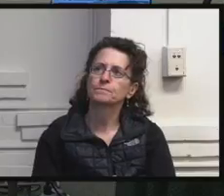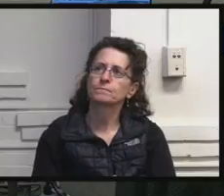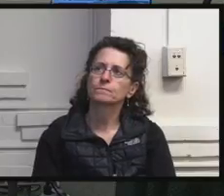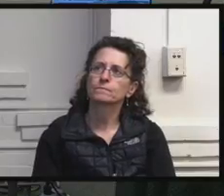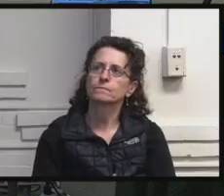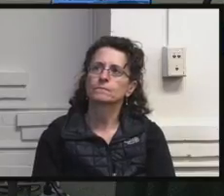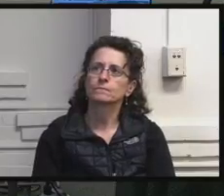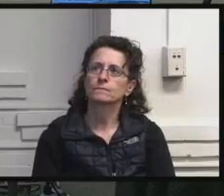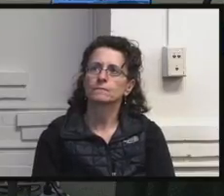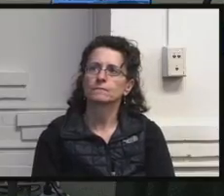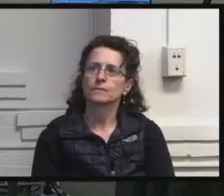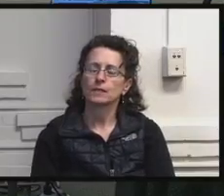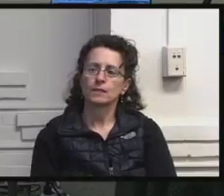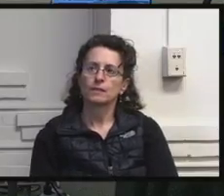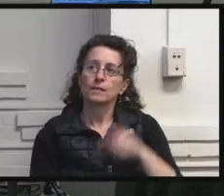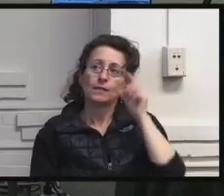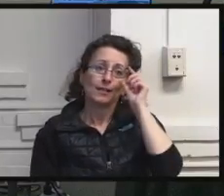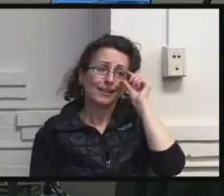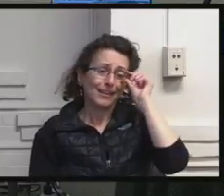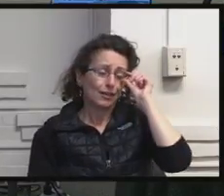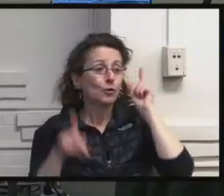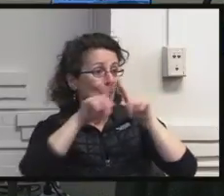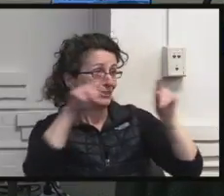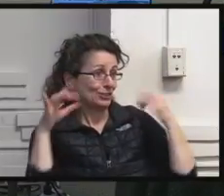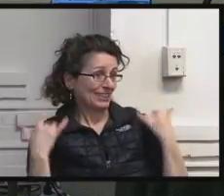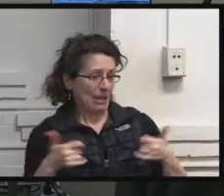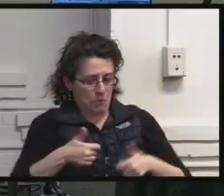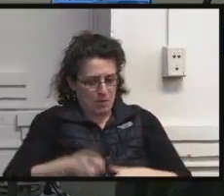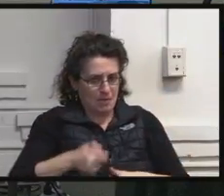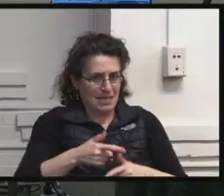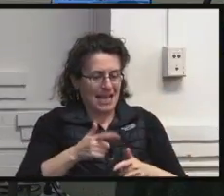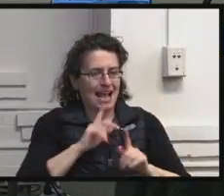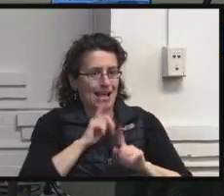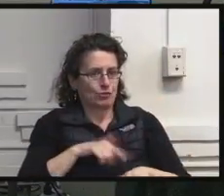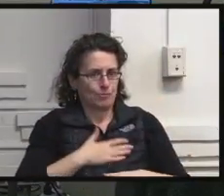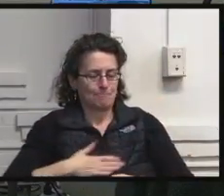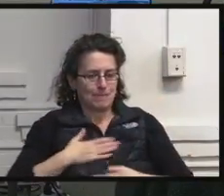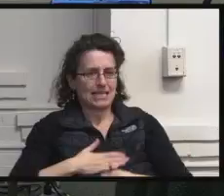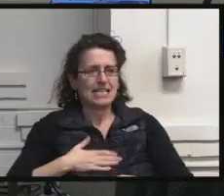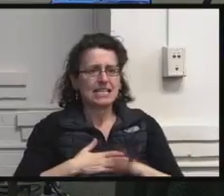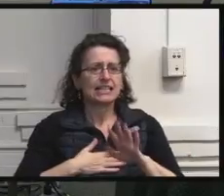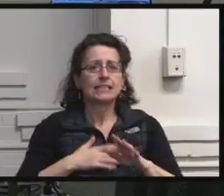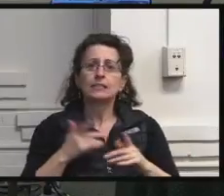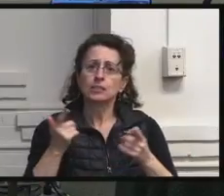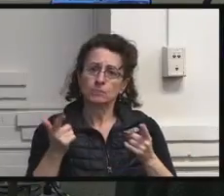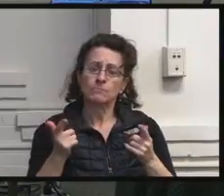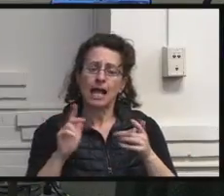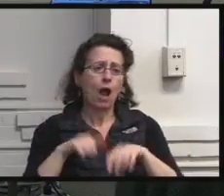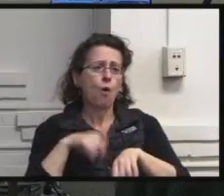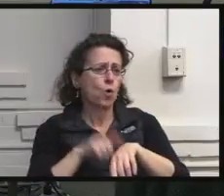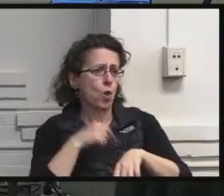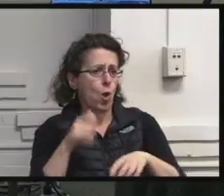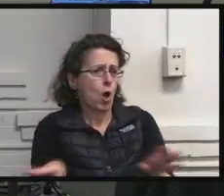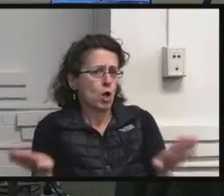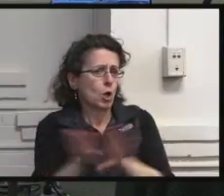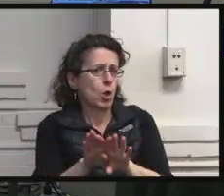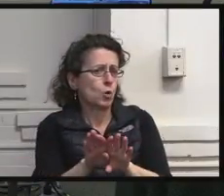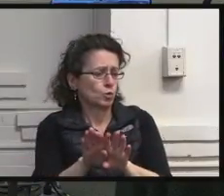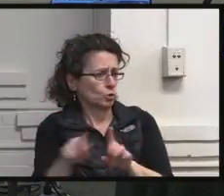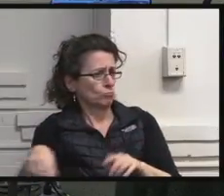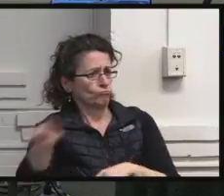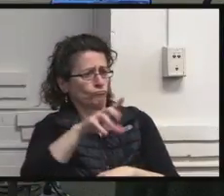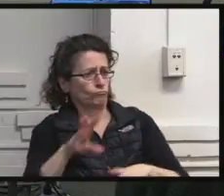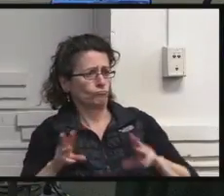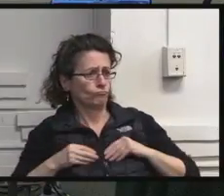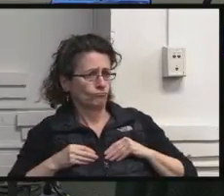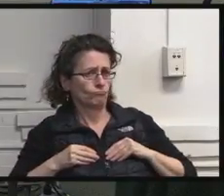So one of the polling questions that we have for you, what would you consider would be the maximum acceptable length of the closure for bridge number 31,